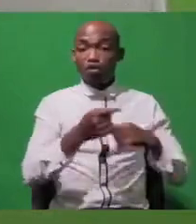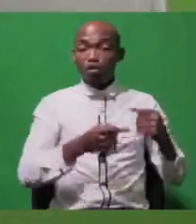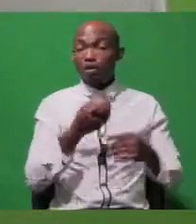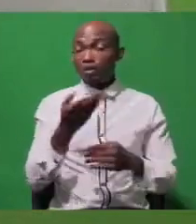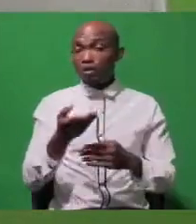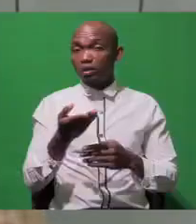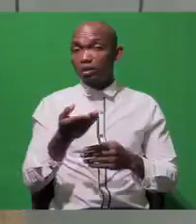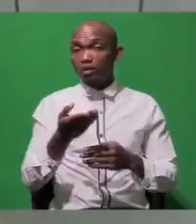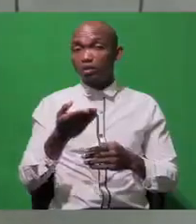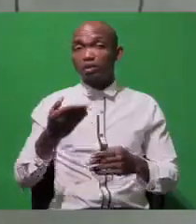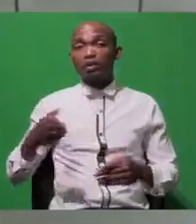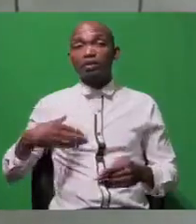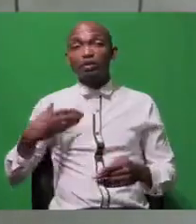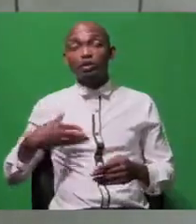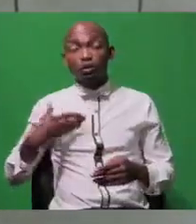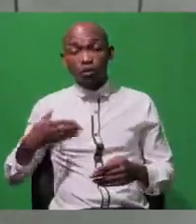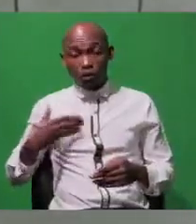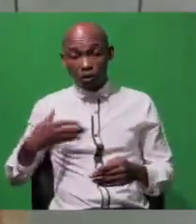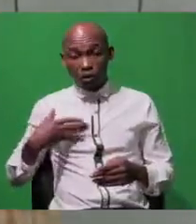should